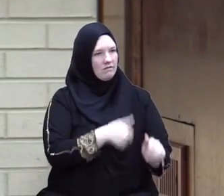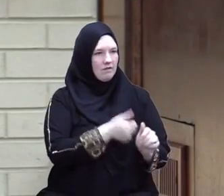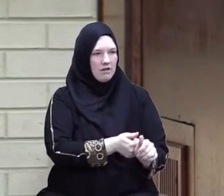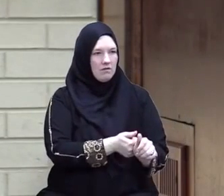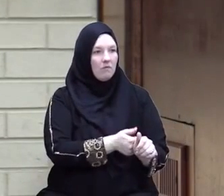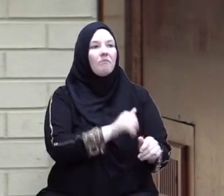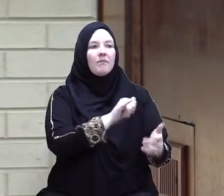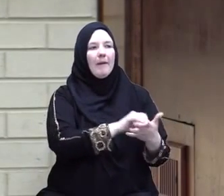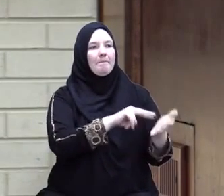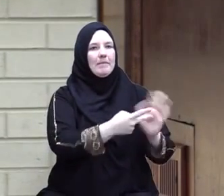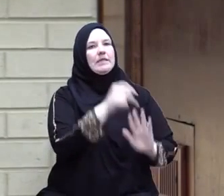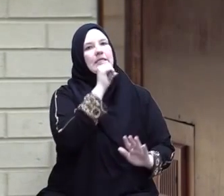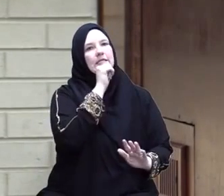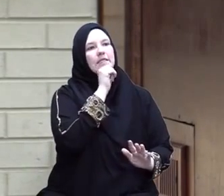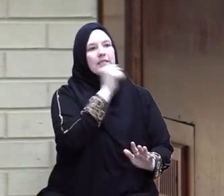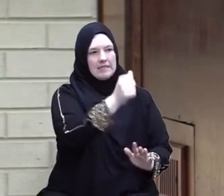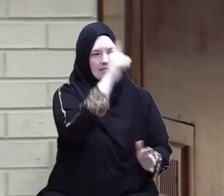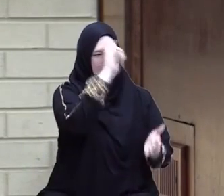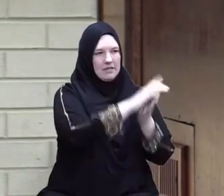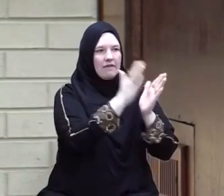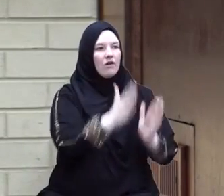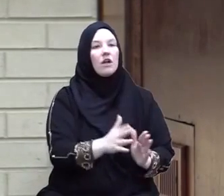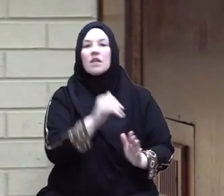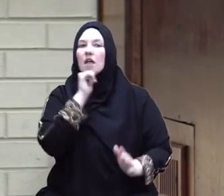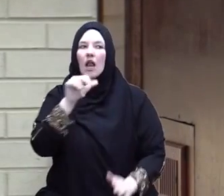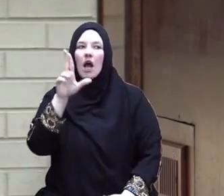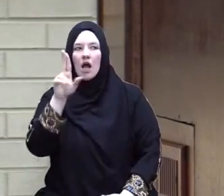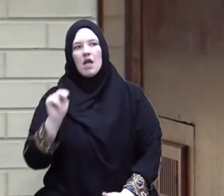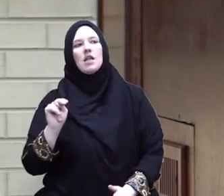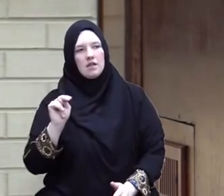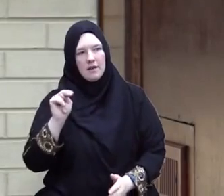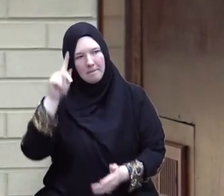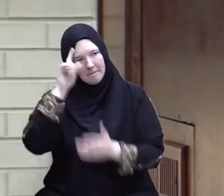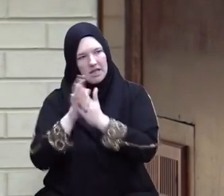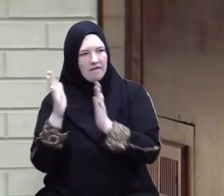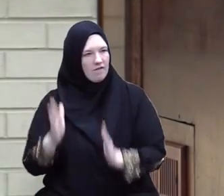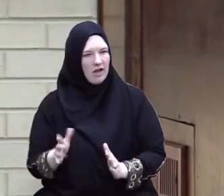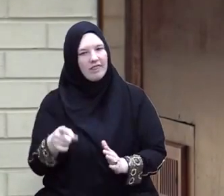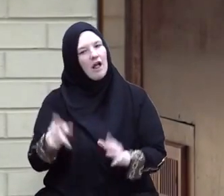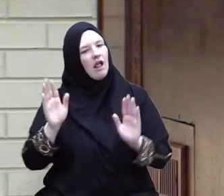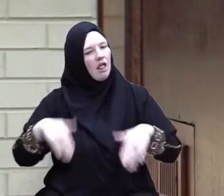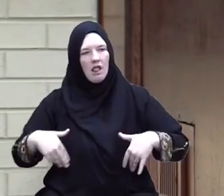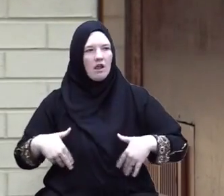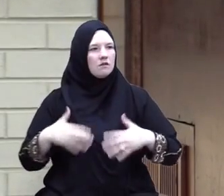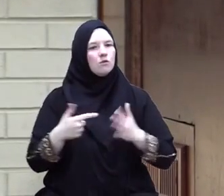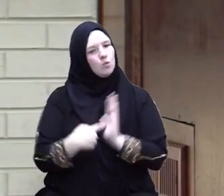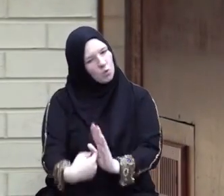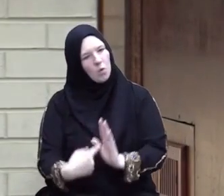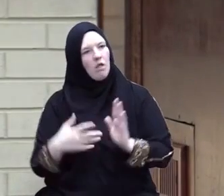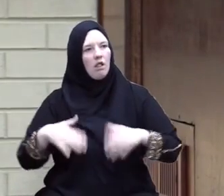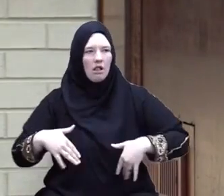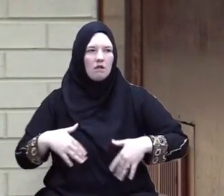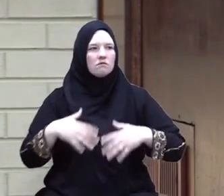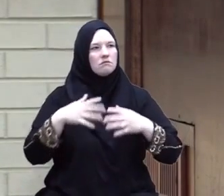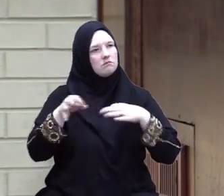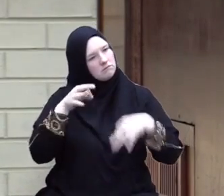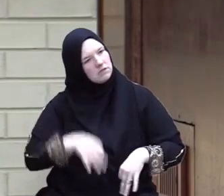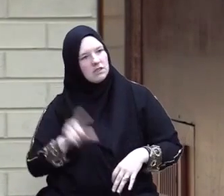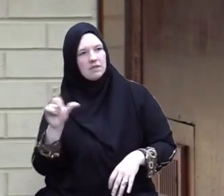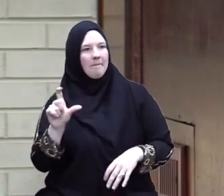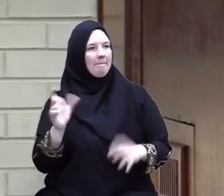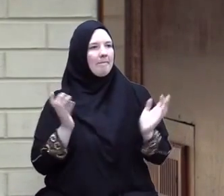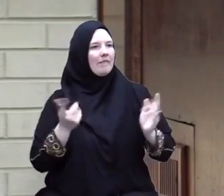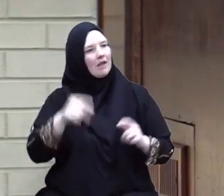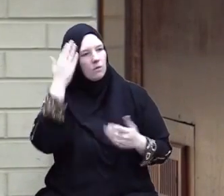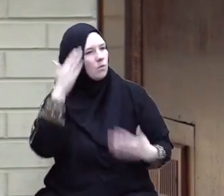clear understanding, and someone who has never been presented with the full message and the complete mission of what it means